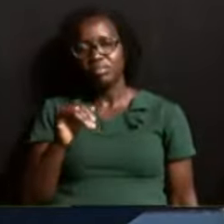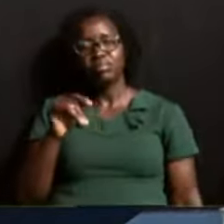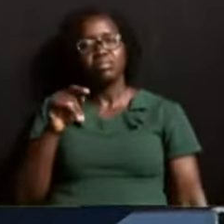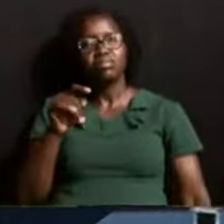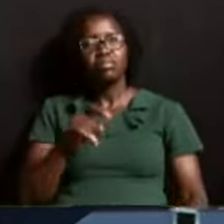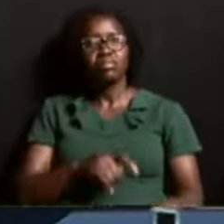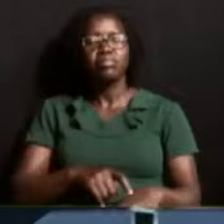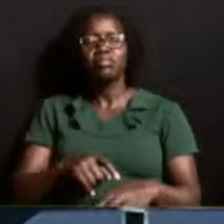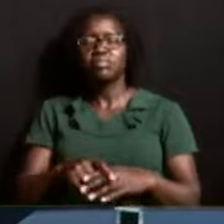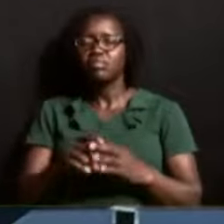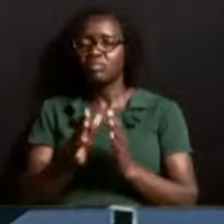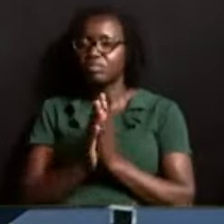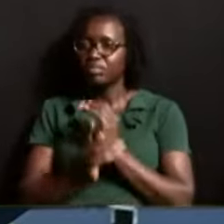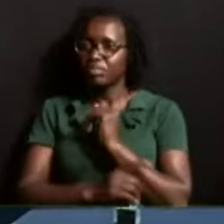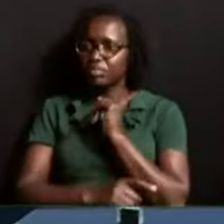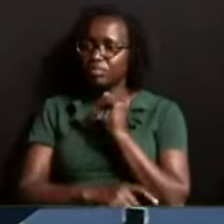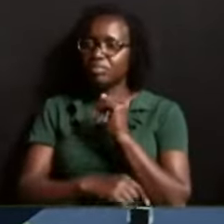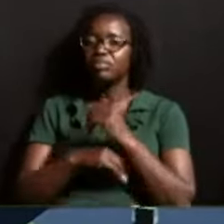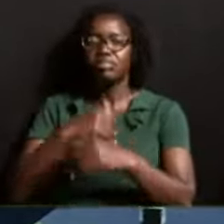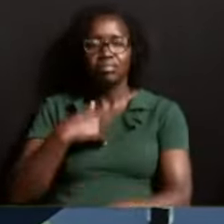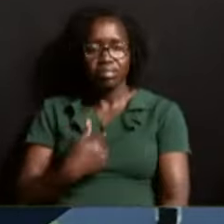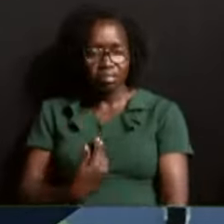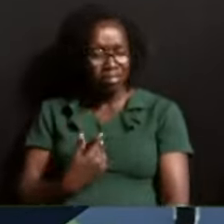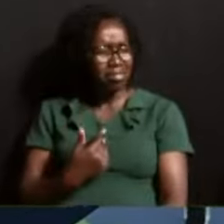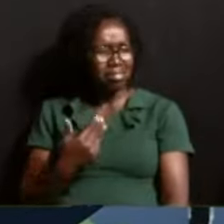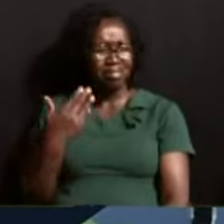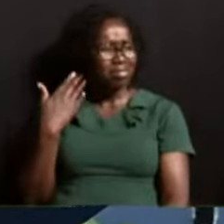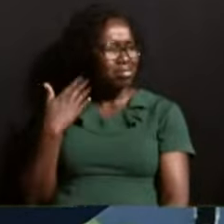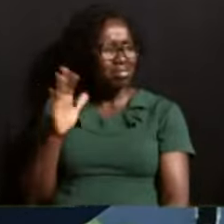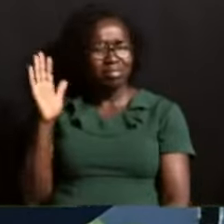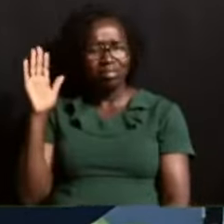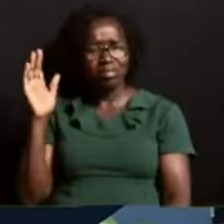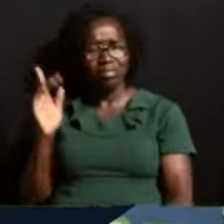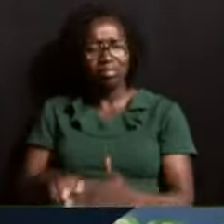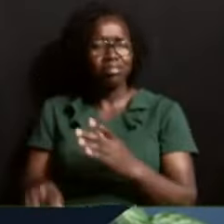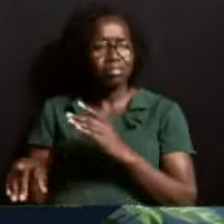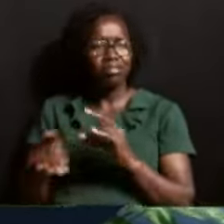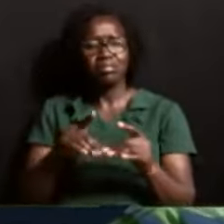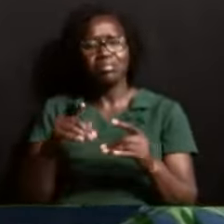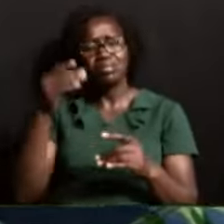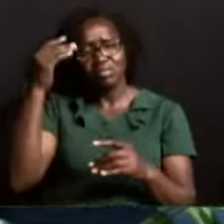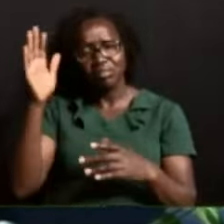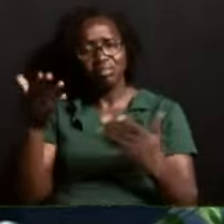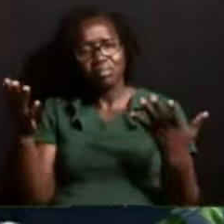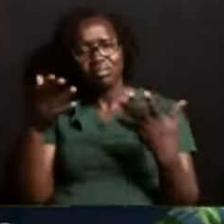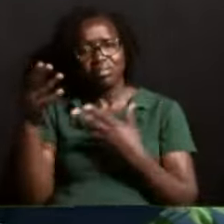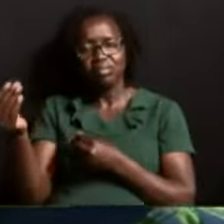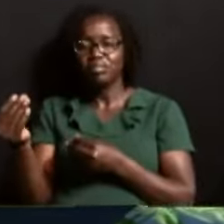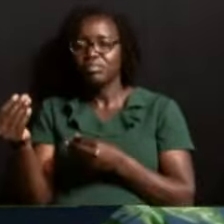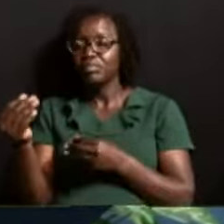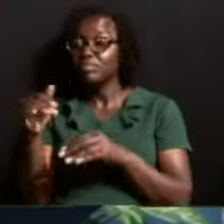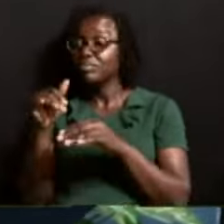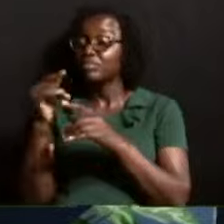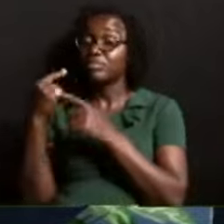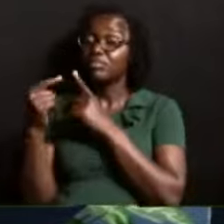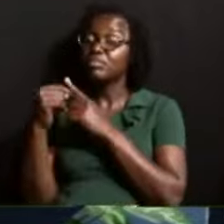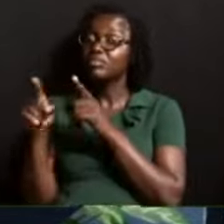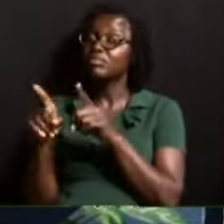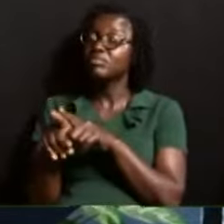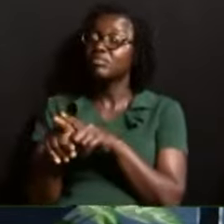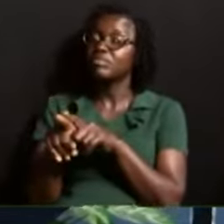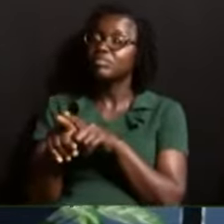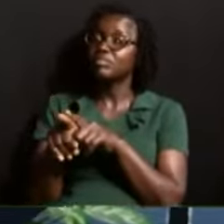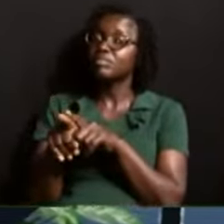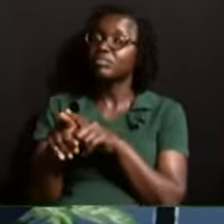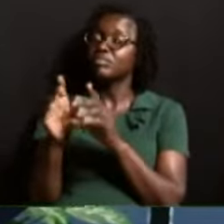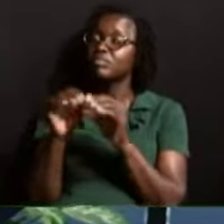are tempted, you are tired, you don't know what to do, you don't know where to go. He went through it. Oh,